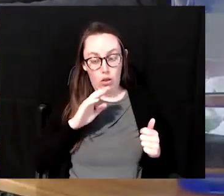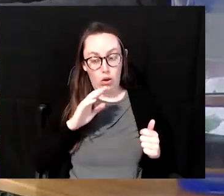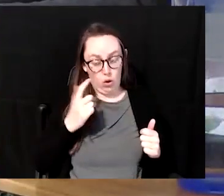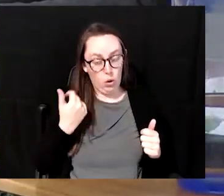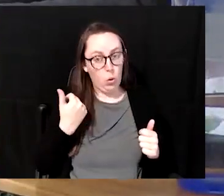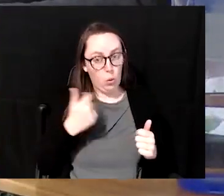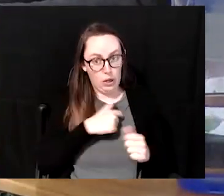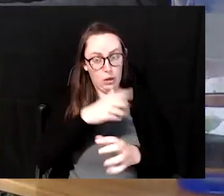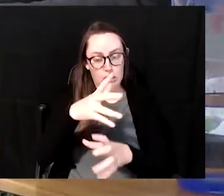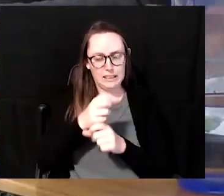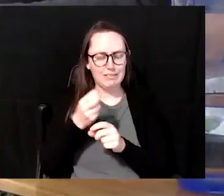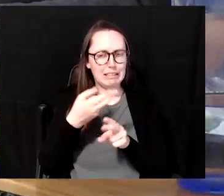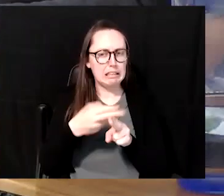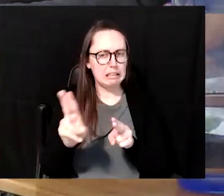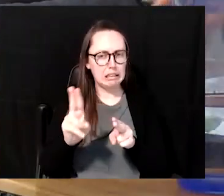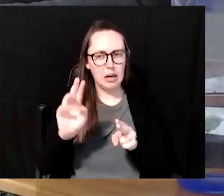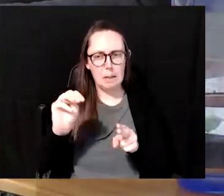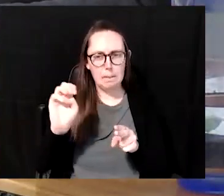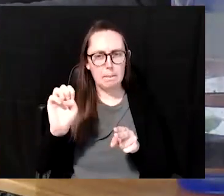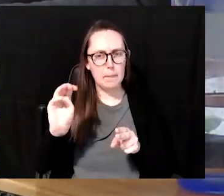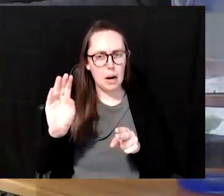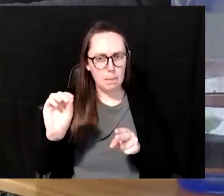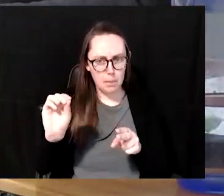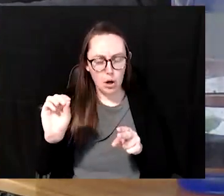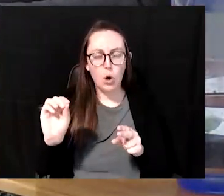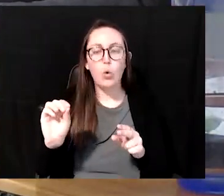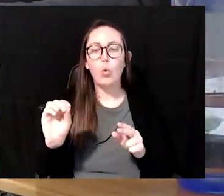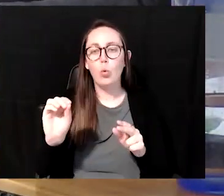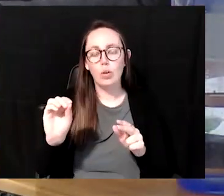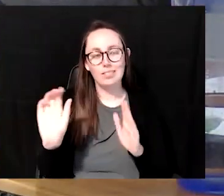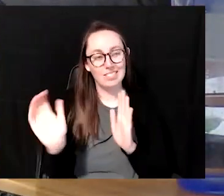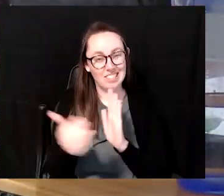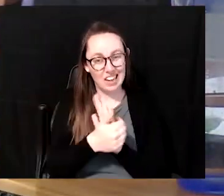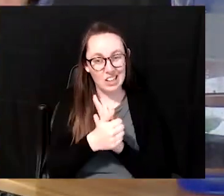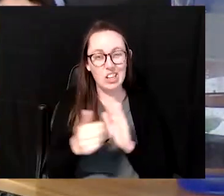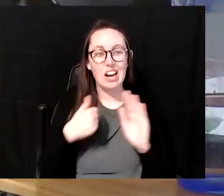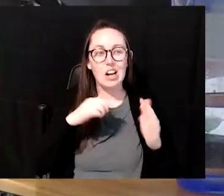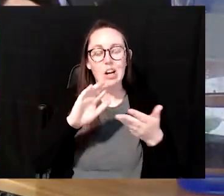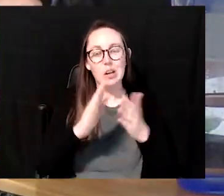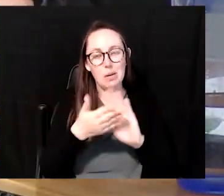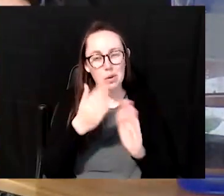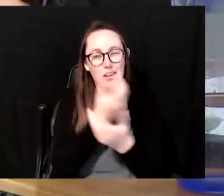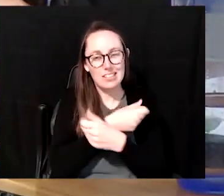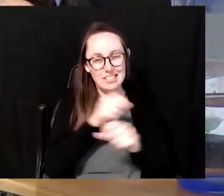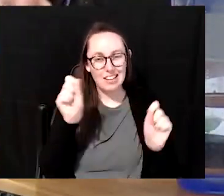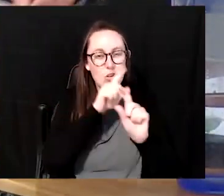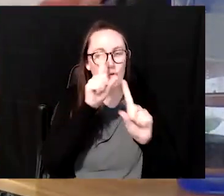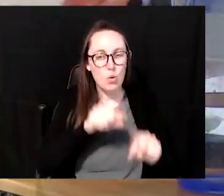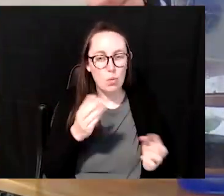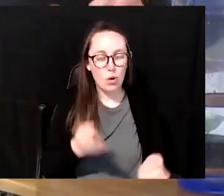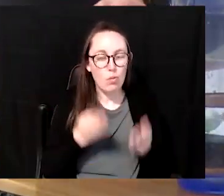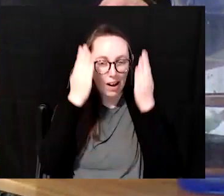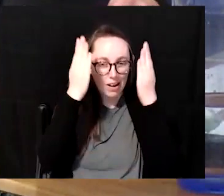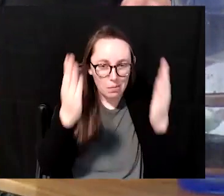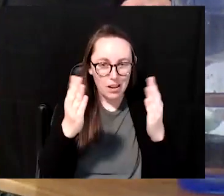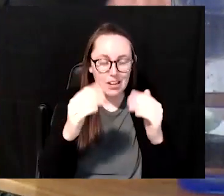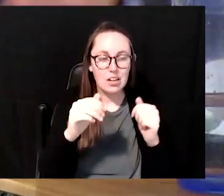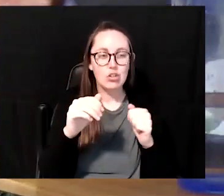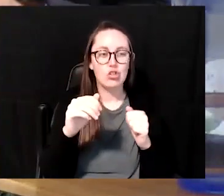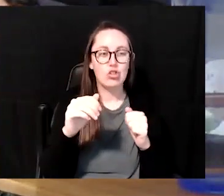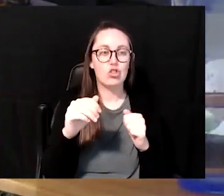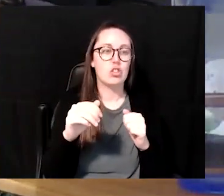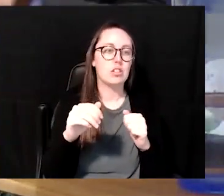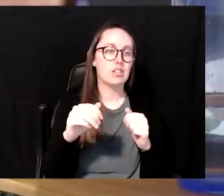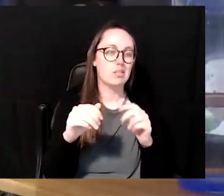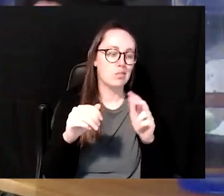referenced an attachment which were the community safety report recommendations 13 through 18. unfortunately that attachment did not get